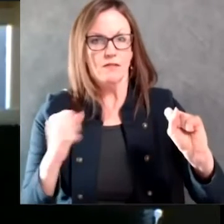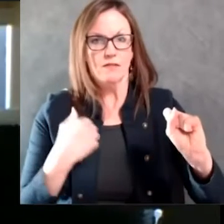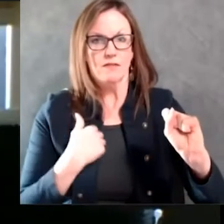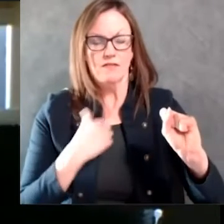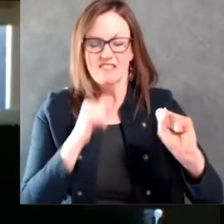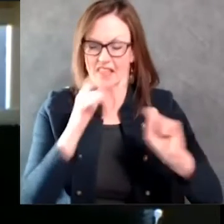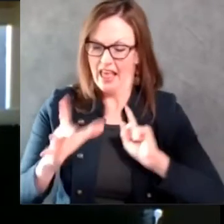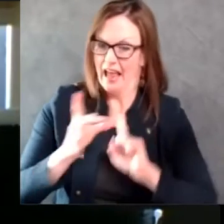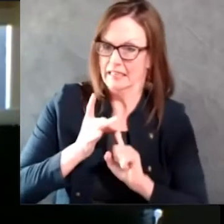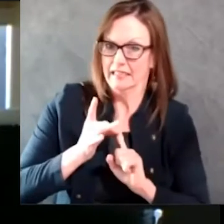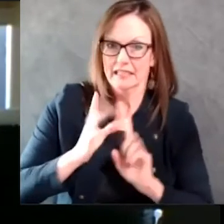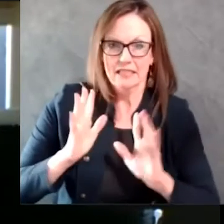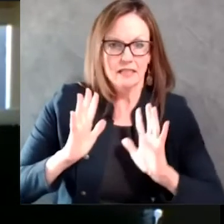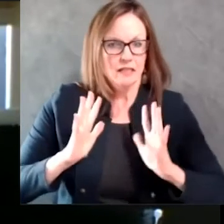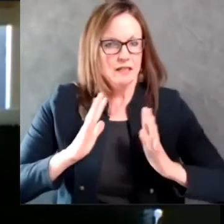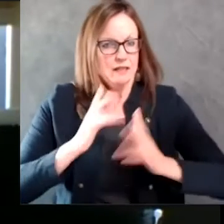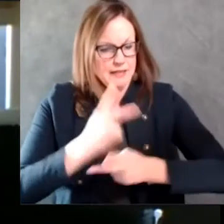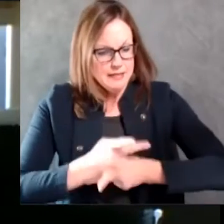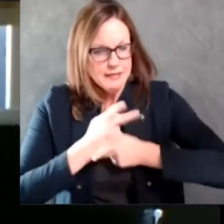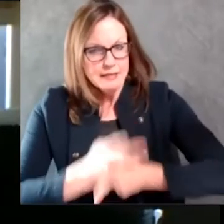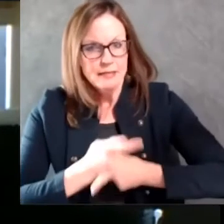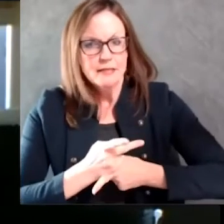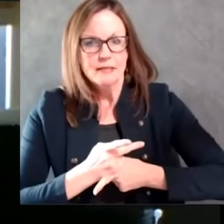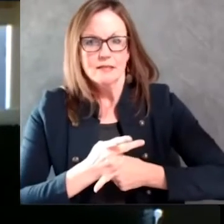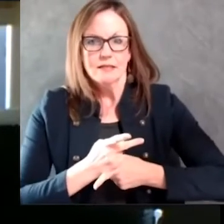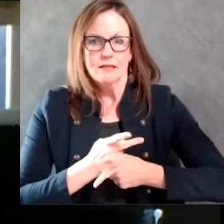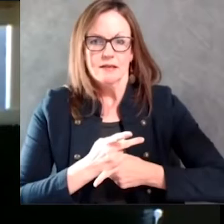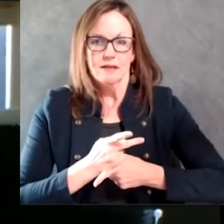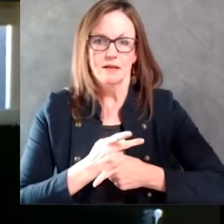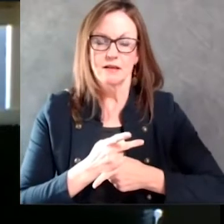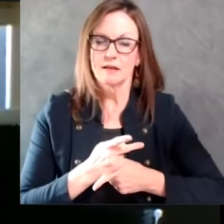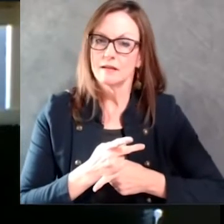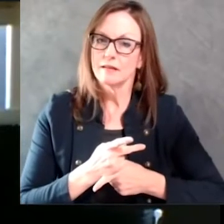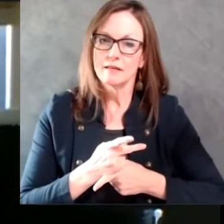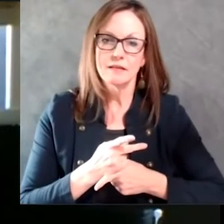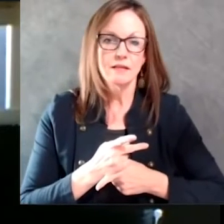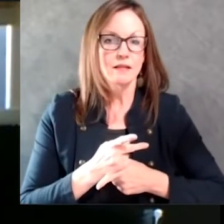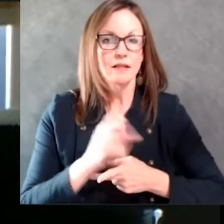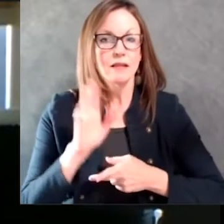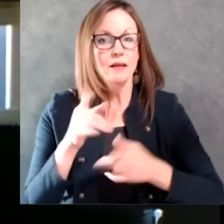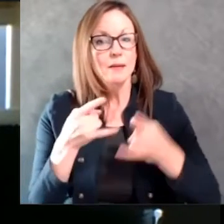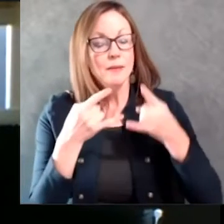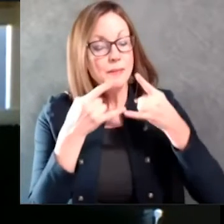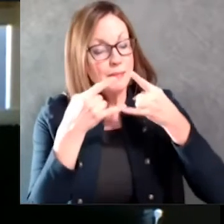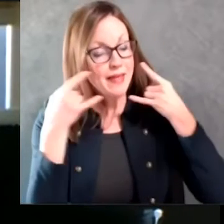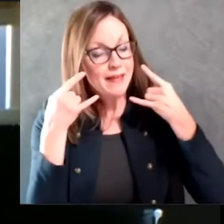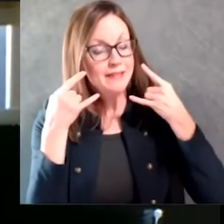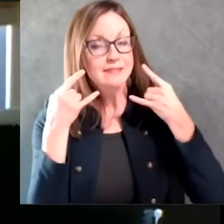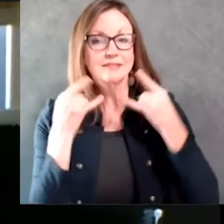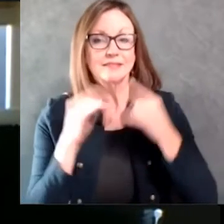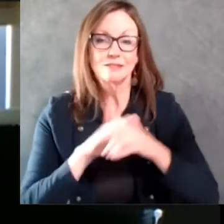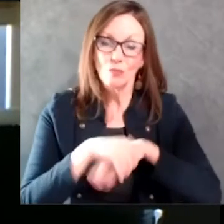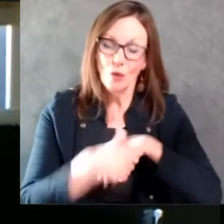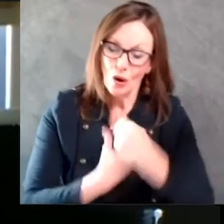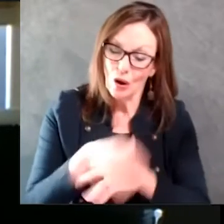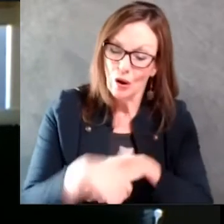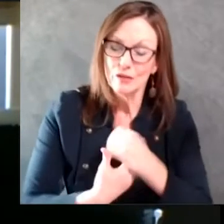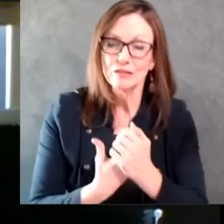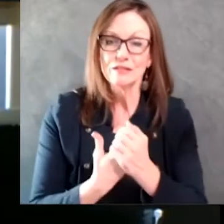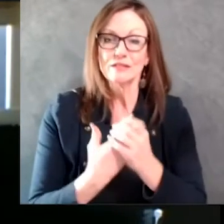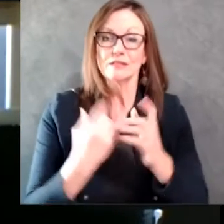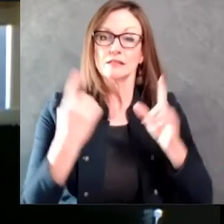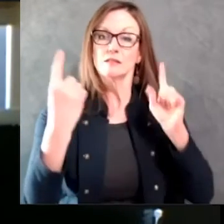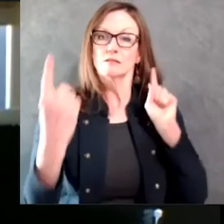social distancing, not gathering in large numbers, now going into the flu season, making sure that we get the flu